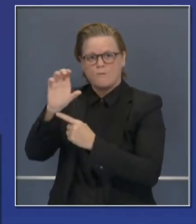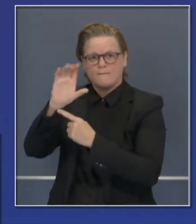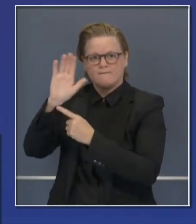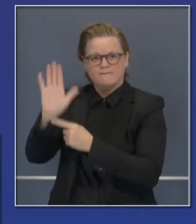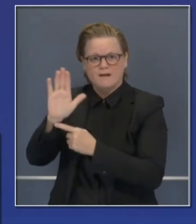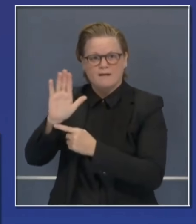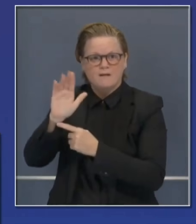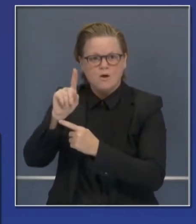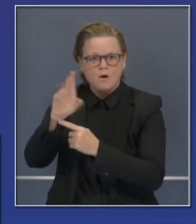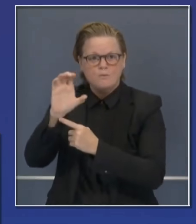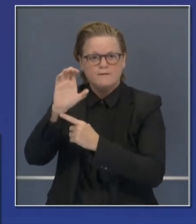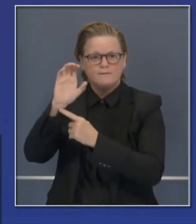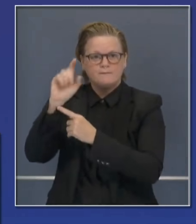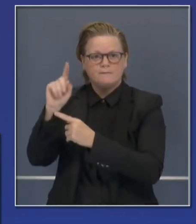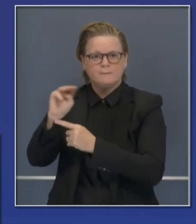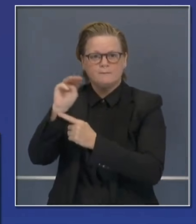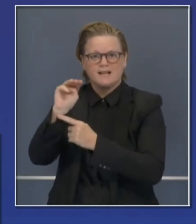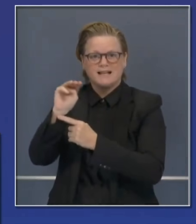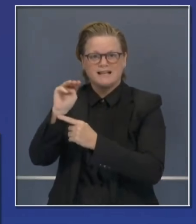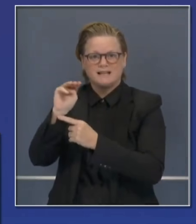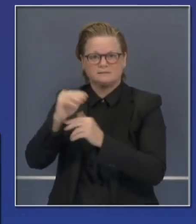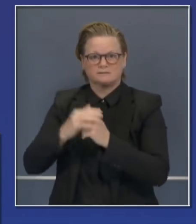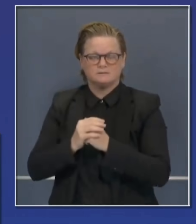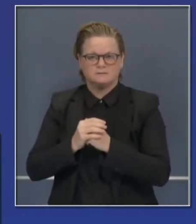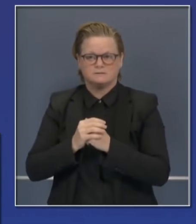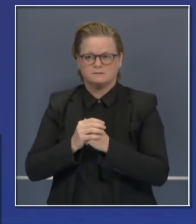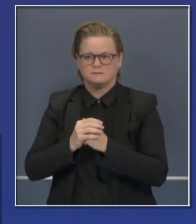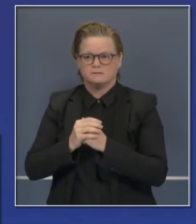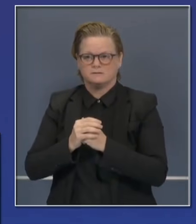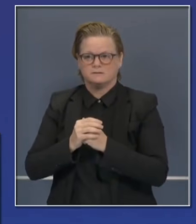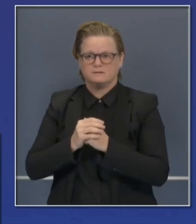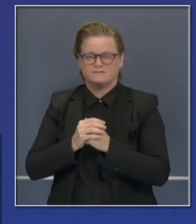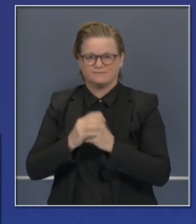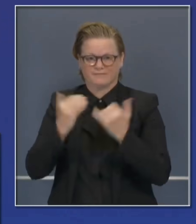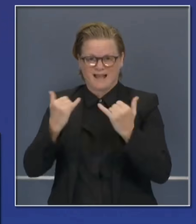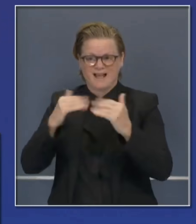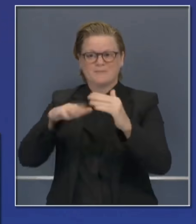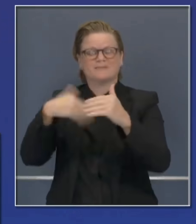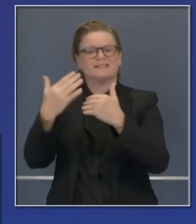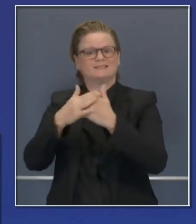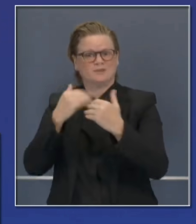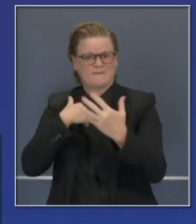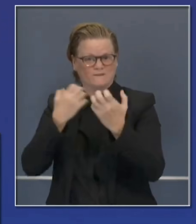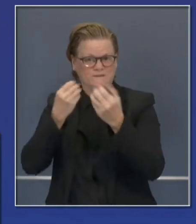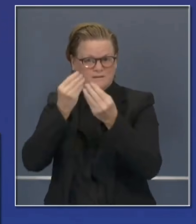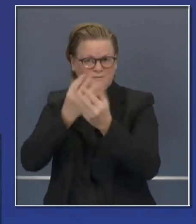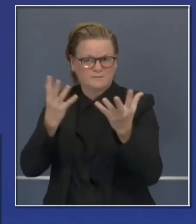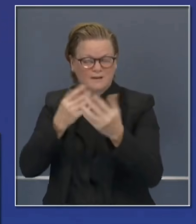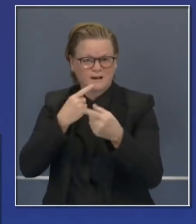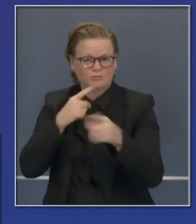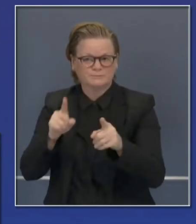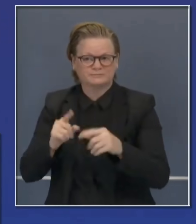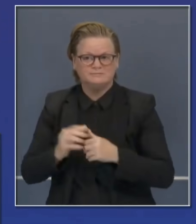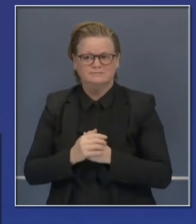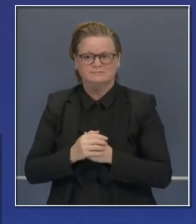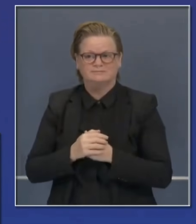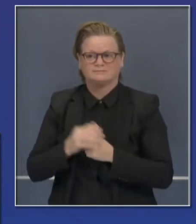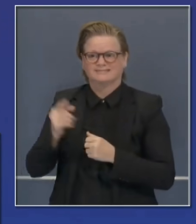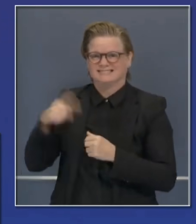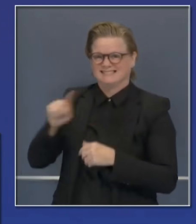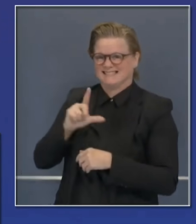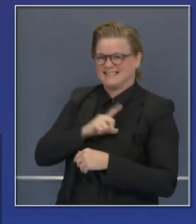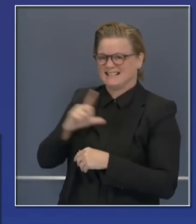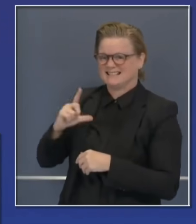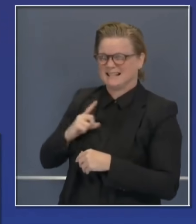work we did with the legislature, again, thank you to legislative leadership, Budget Chair Ting and Holly Mitchell, their strong